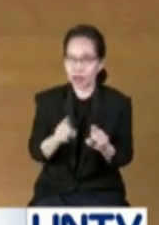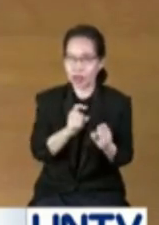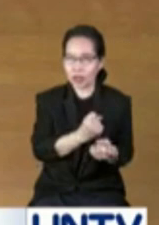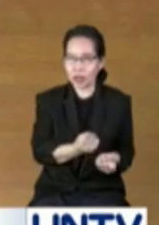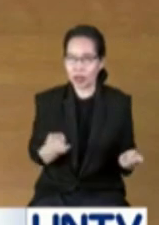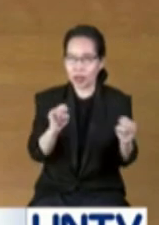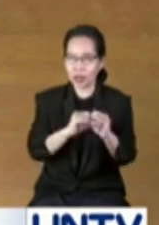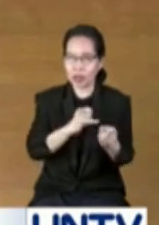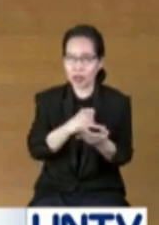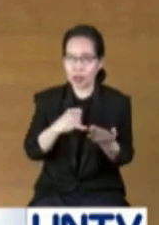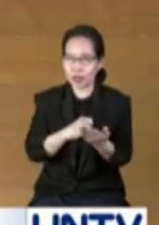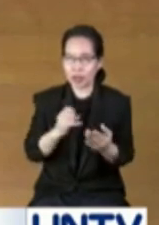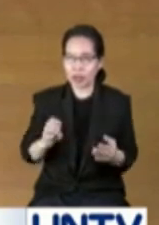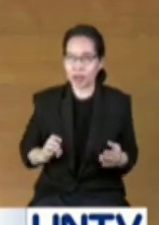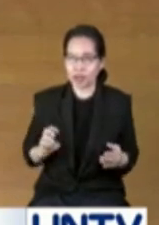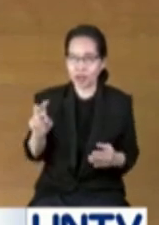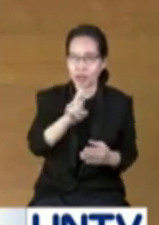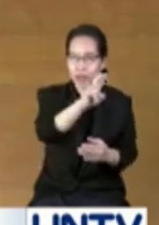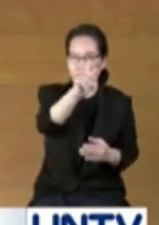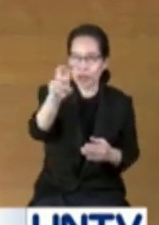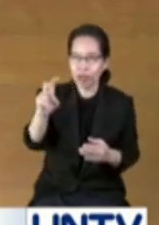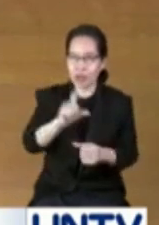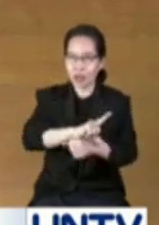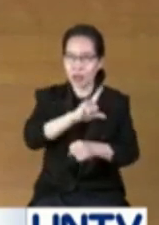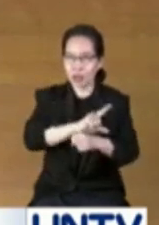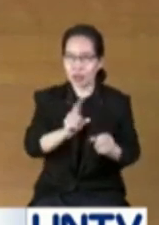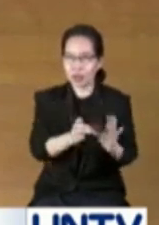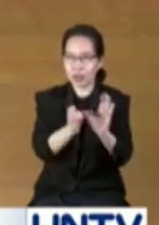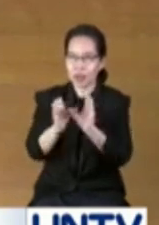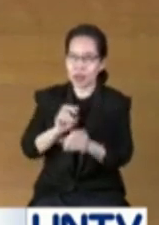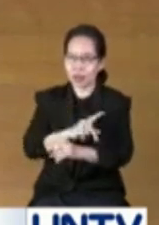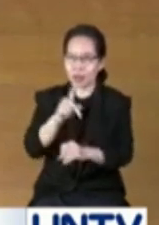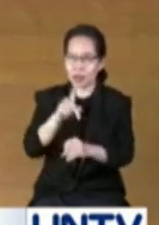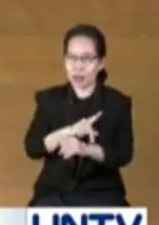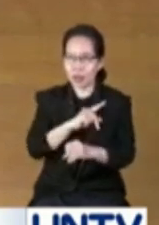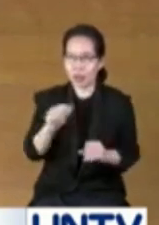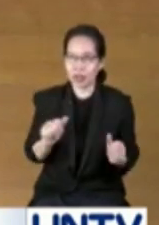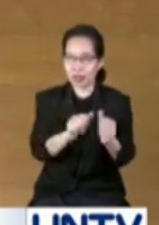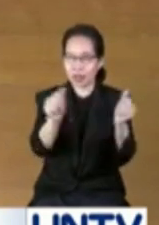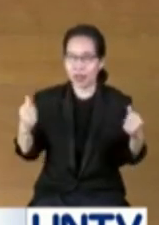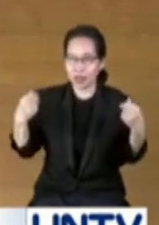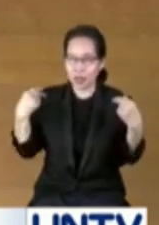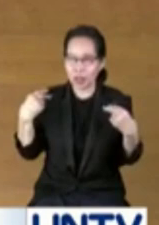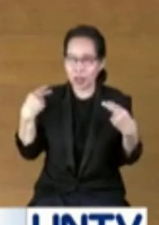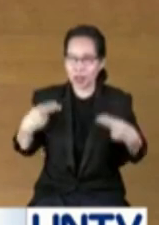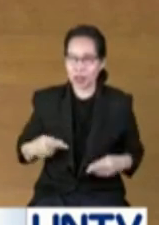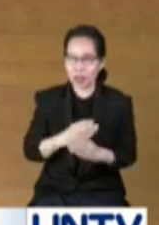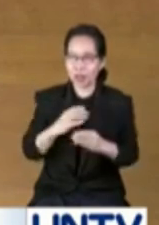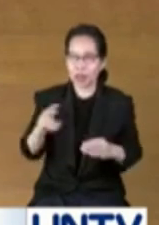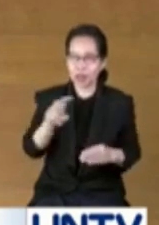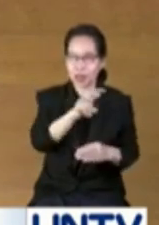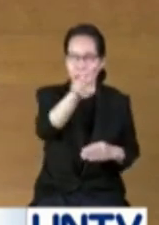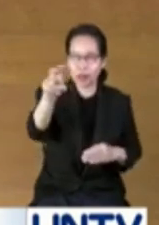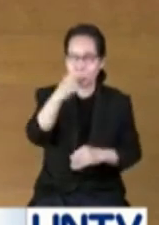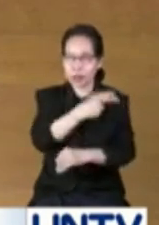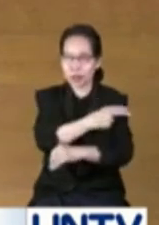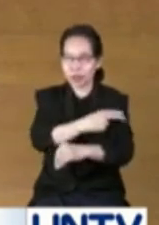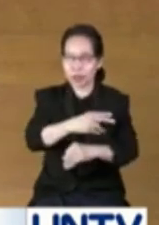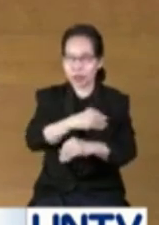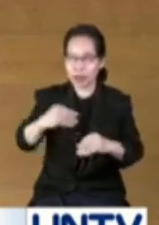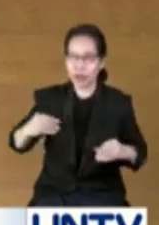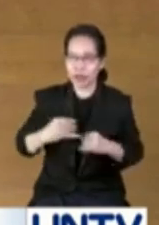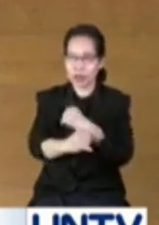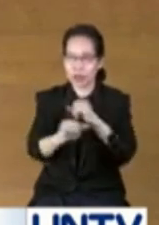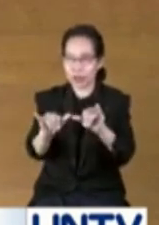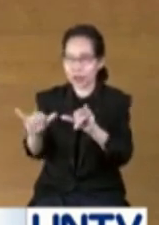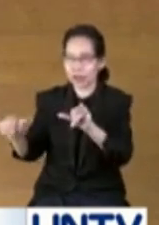explore bilateral labor cooperation with the Philippines in the areas of healthcare, tourism, hospitality, engineering, construction,